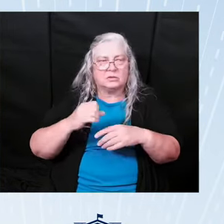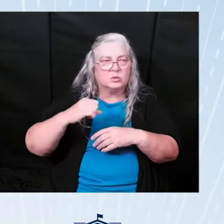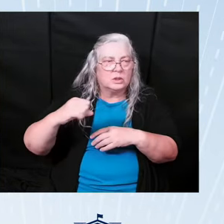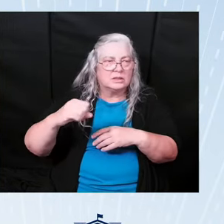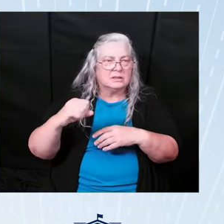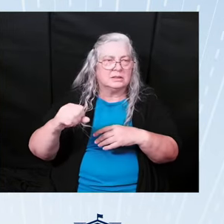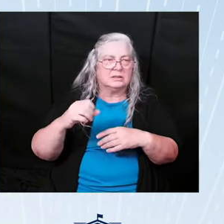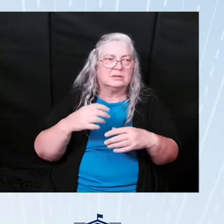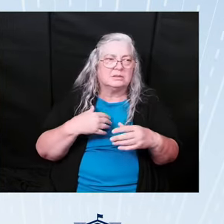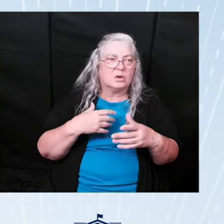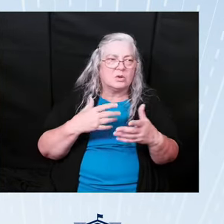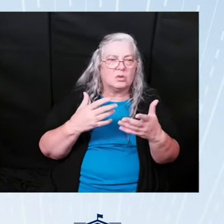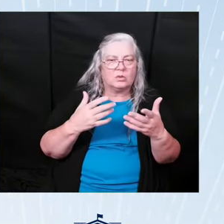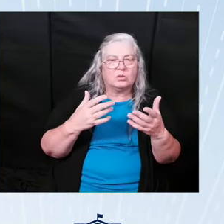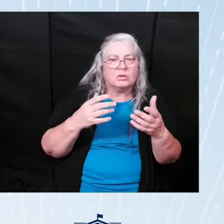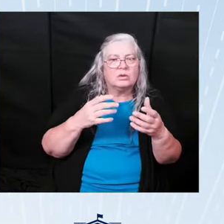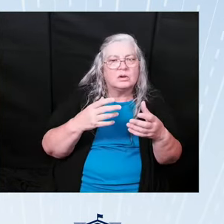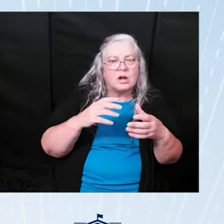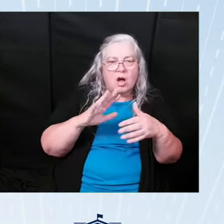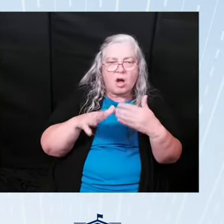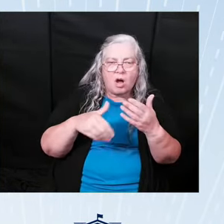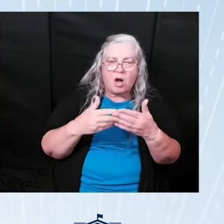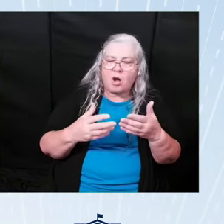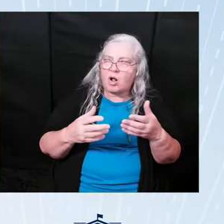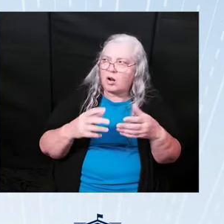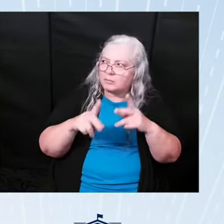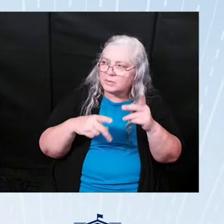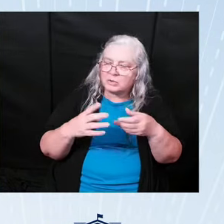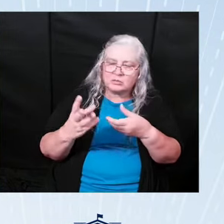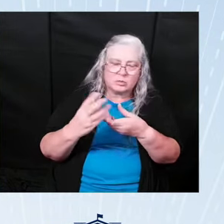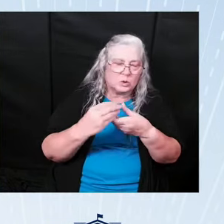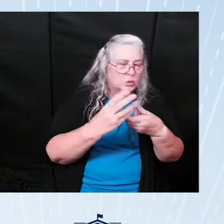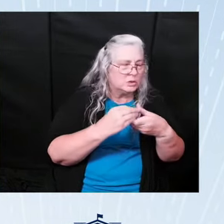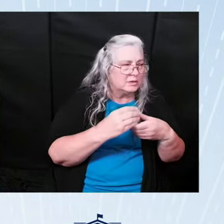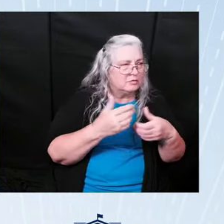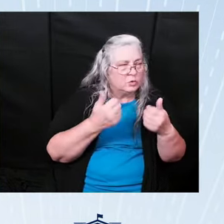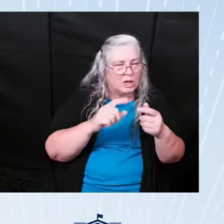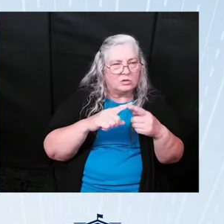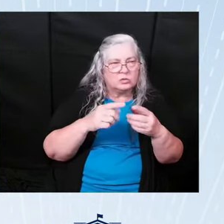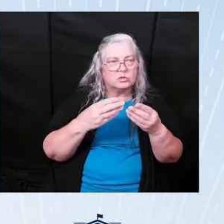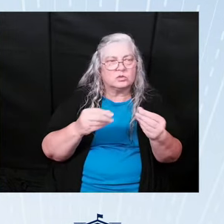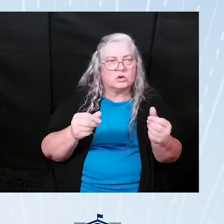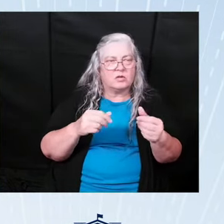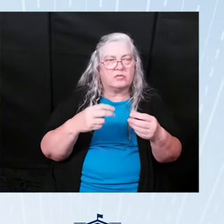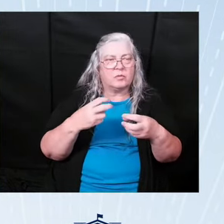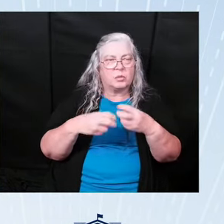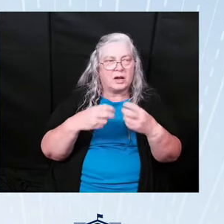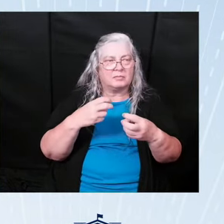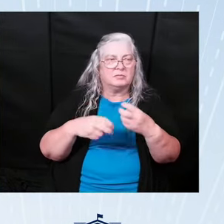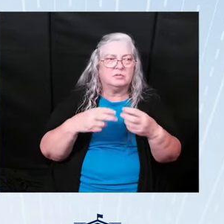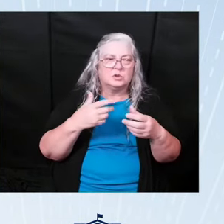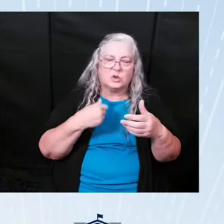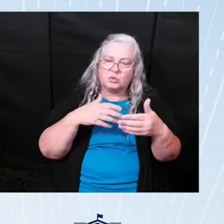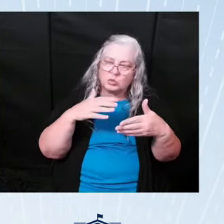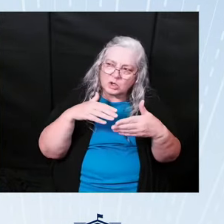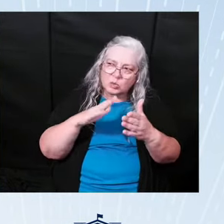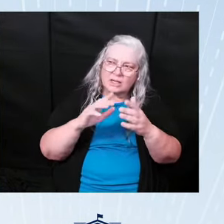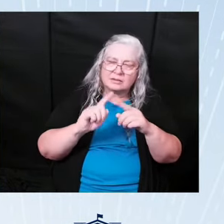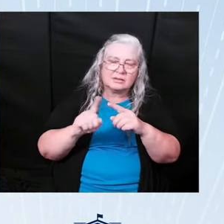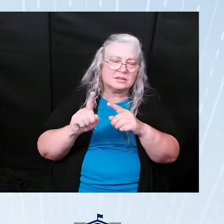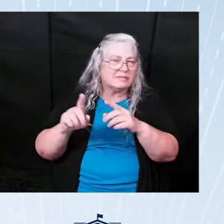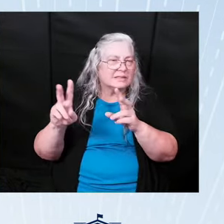So help me understand what you think some of our opportunities are here today. And I'll start again with Dr.